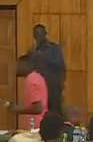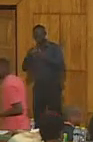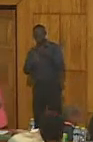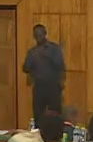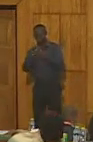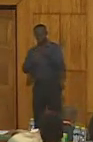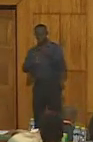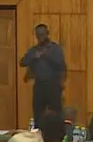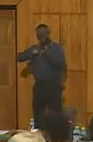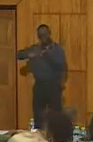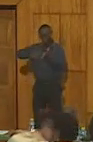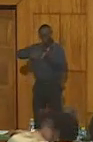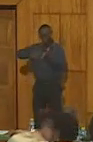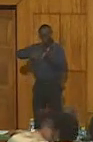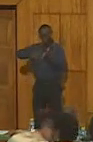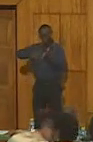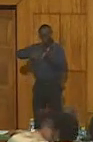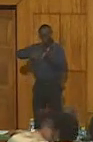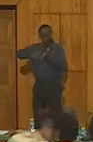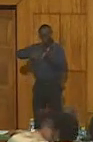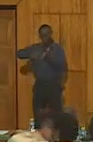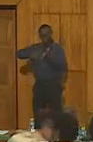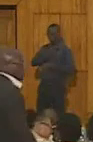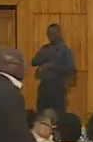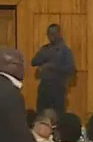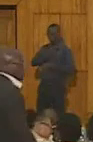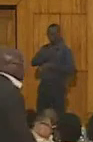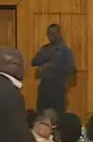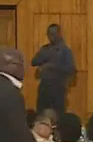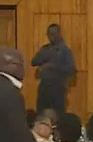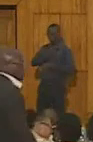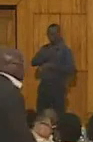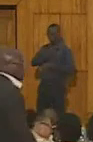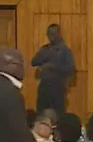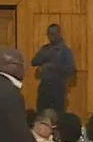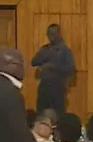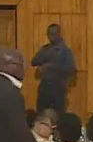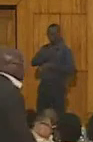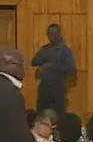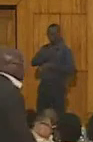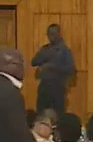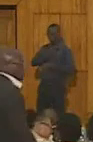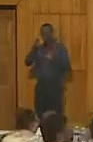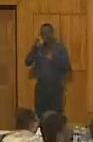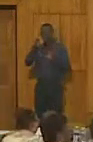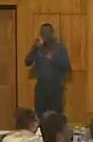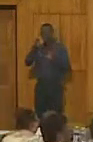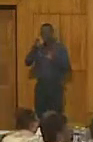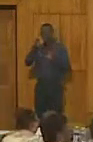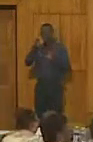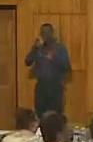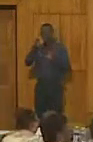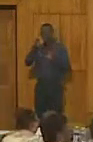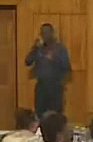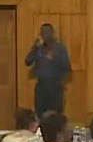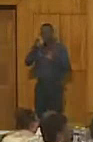it's for us, especially in this part of the world, it's extremely important, given the challenges that we face